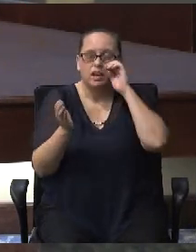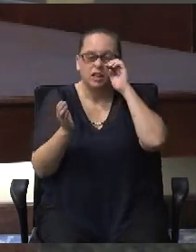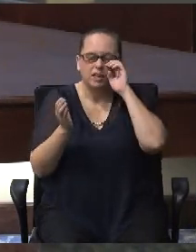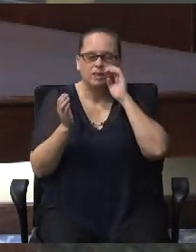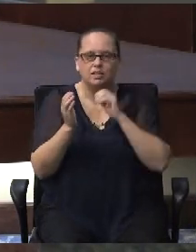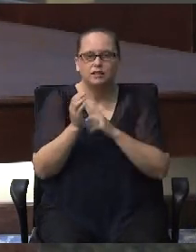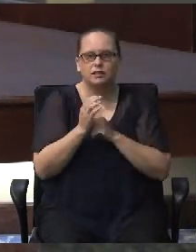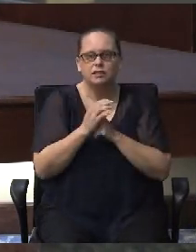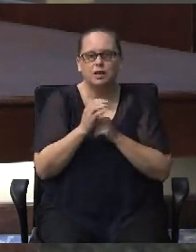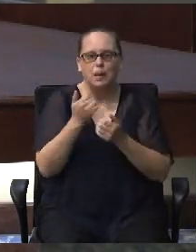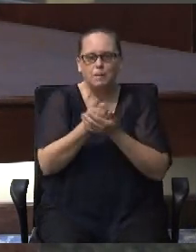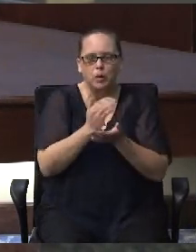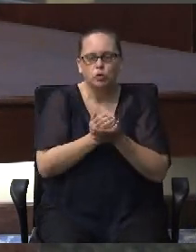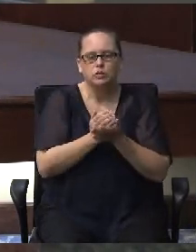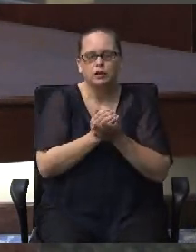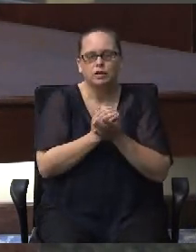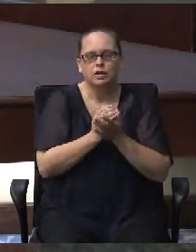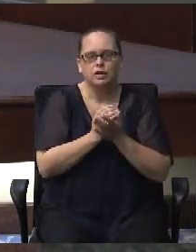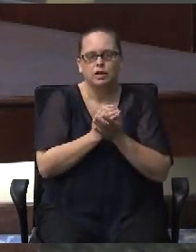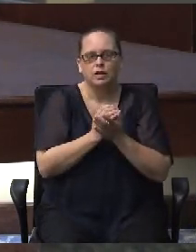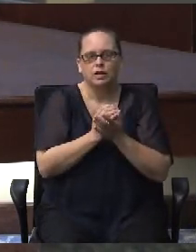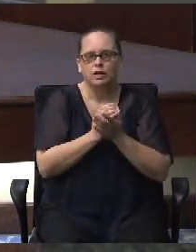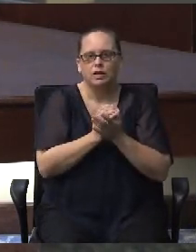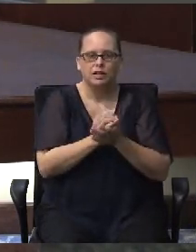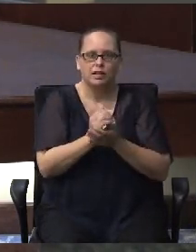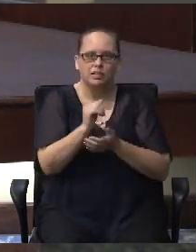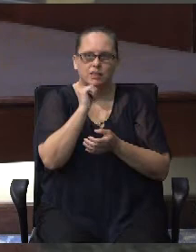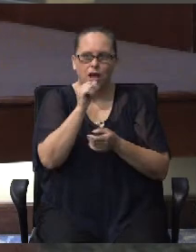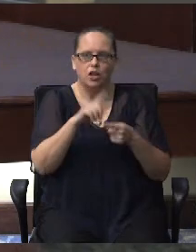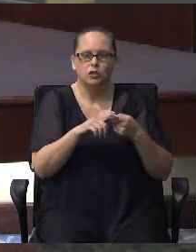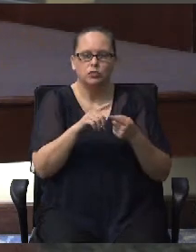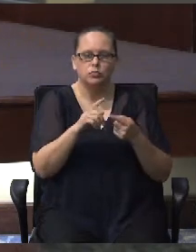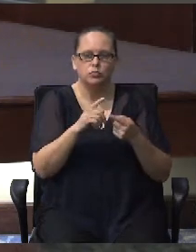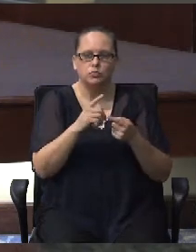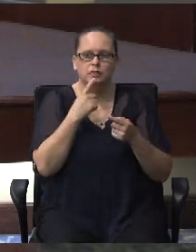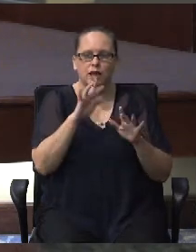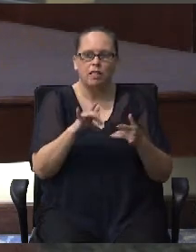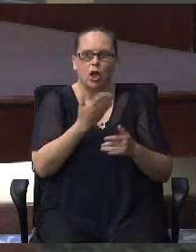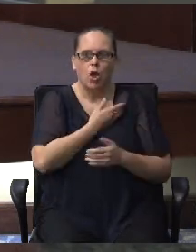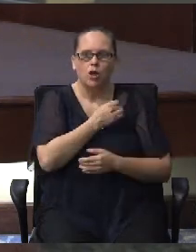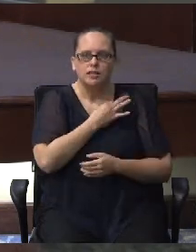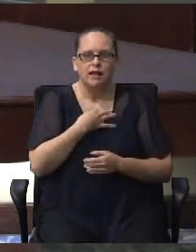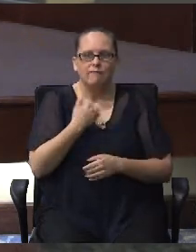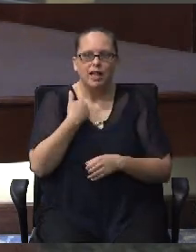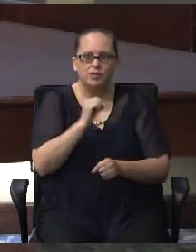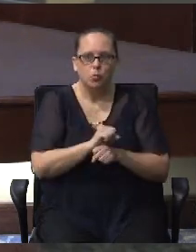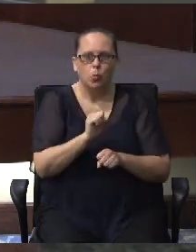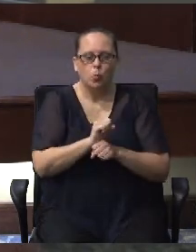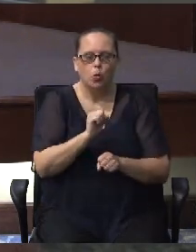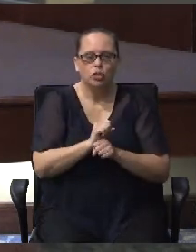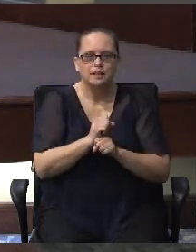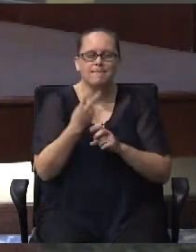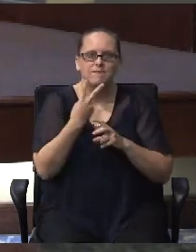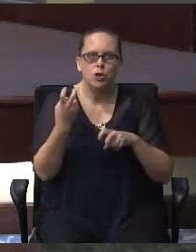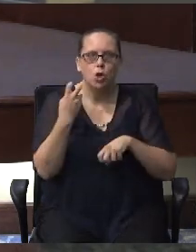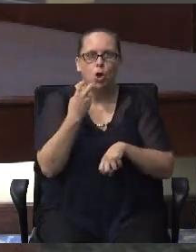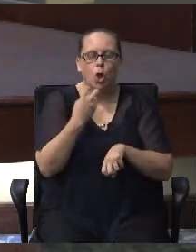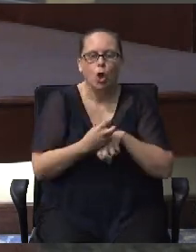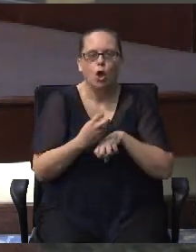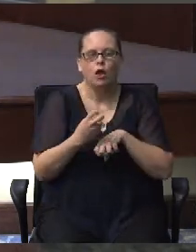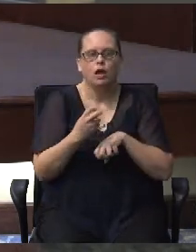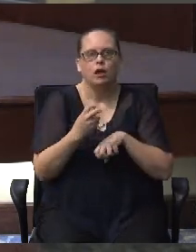and budgeting, and it is not to go to say lightly that our staff has worked diligently